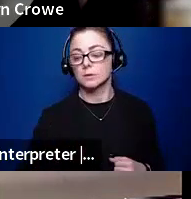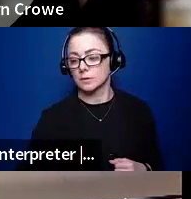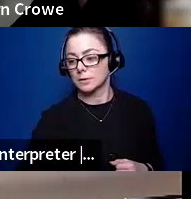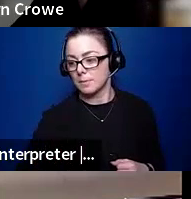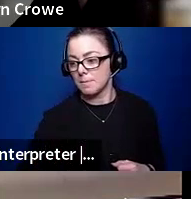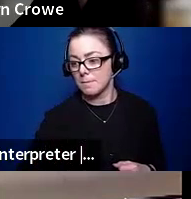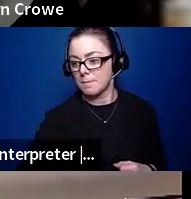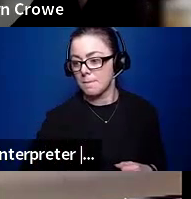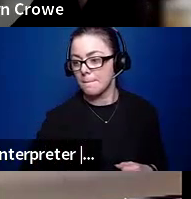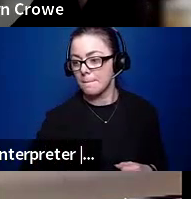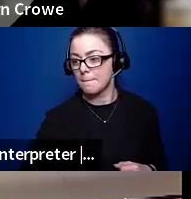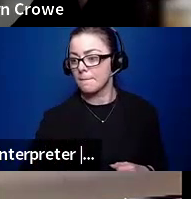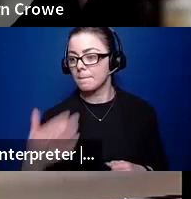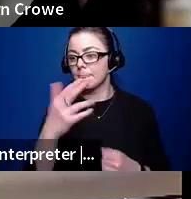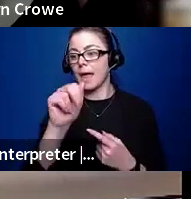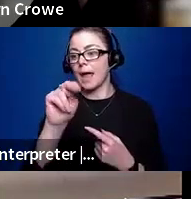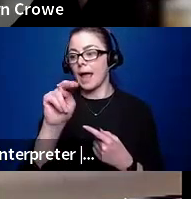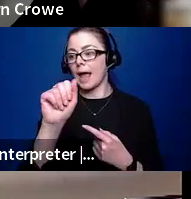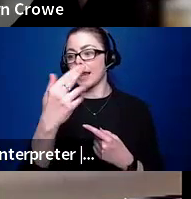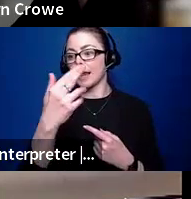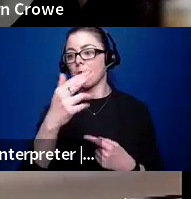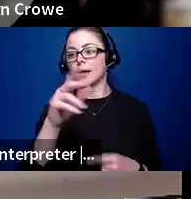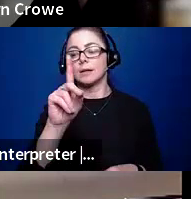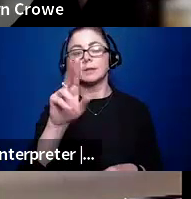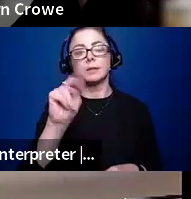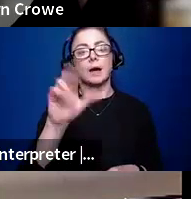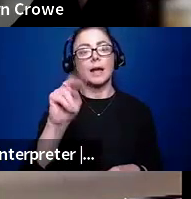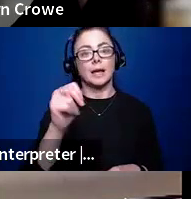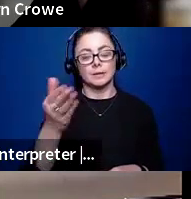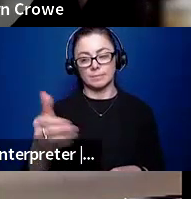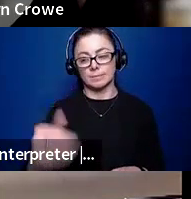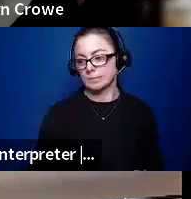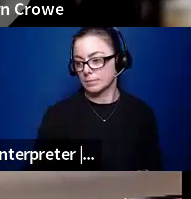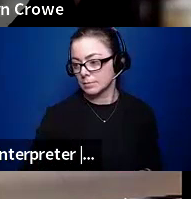Yes, thank you. Hannah Duncan, you're next.